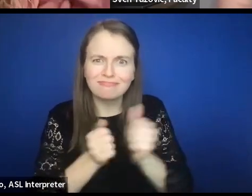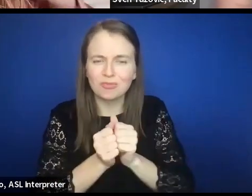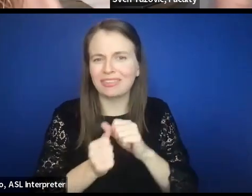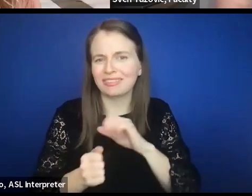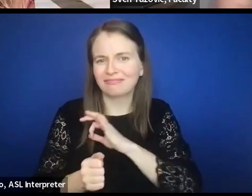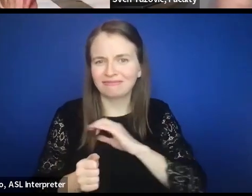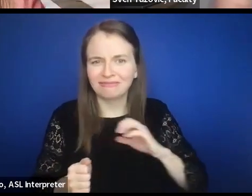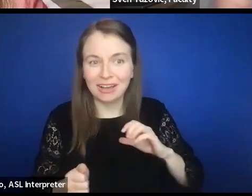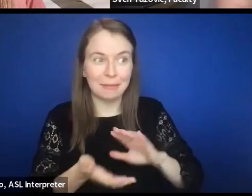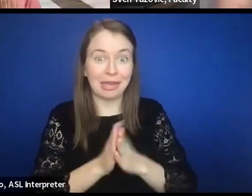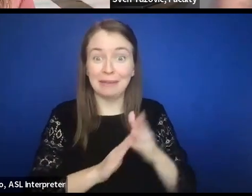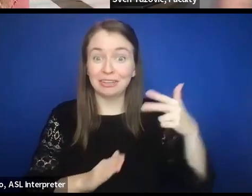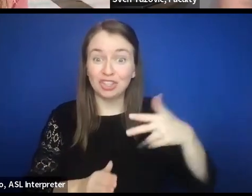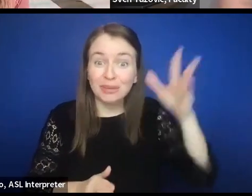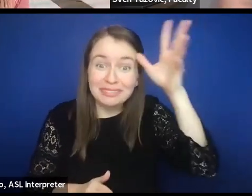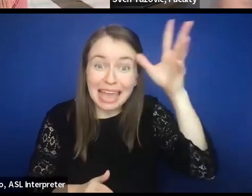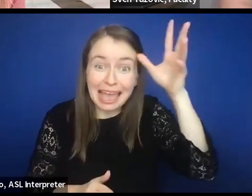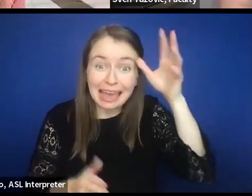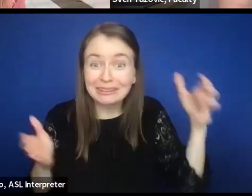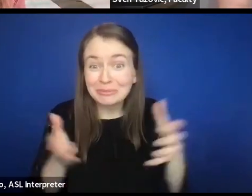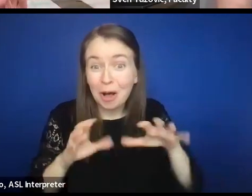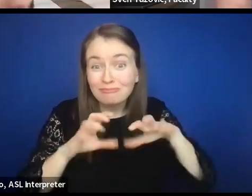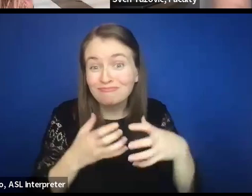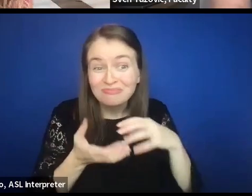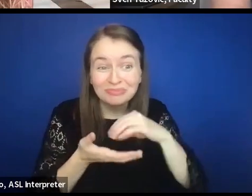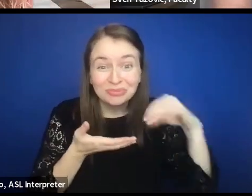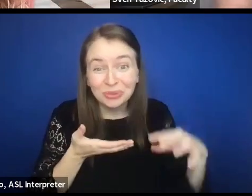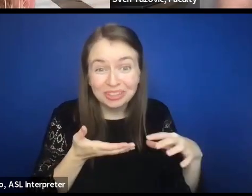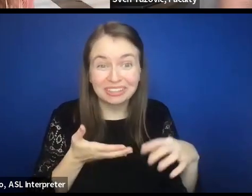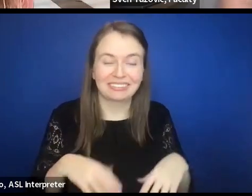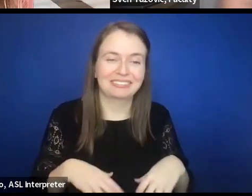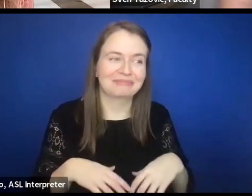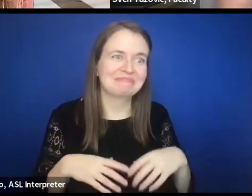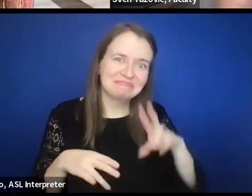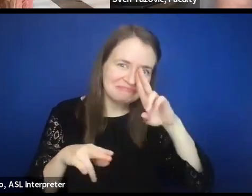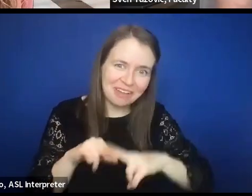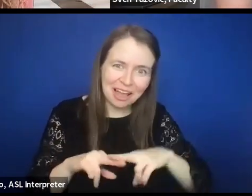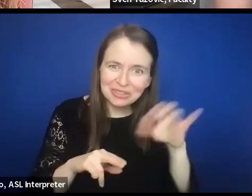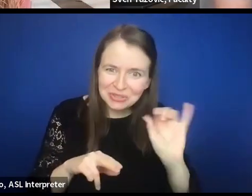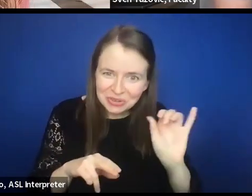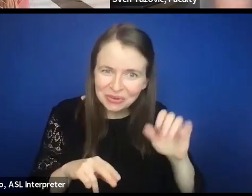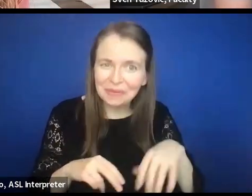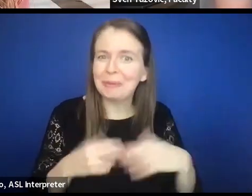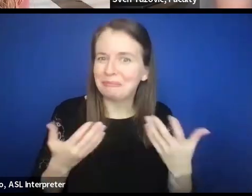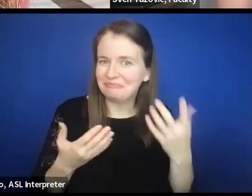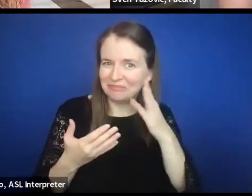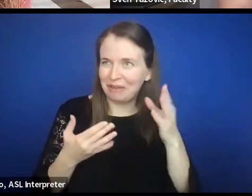other faculty. So I became a ship dad of a small group of students. So this was a lot of fun as well. I never thought about